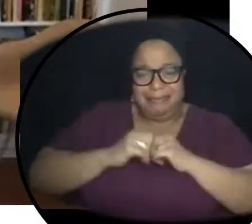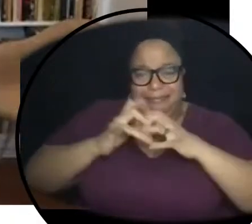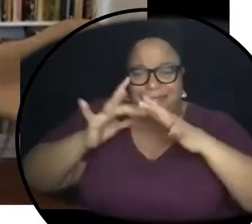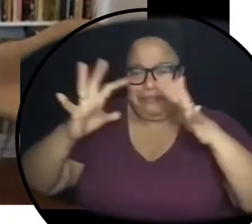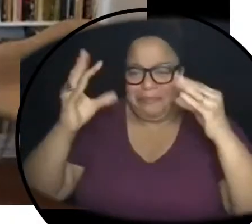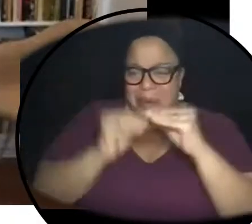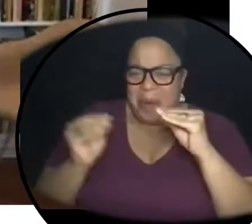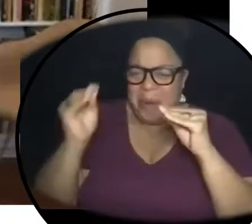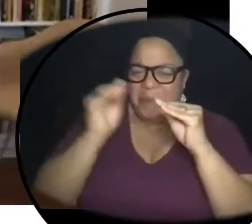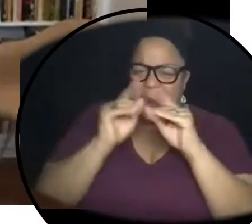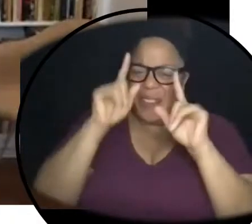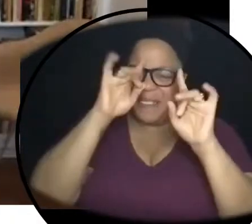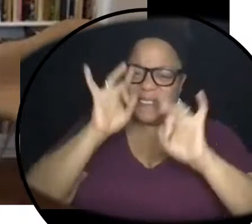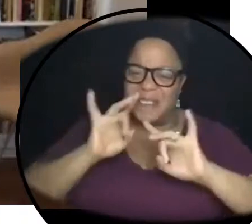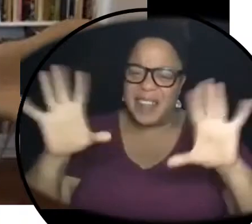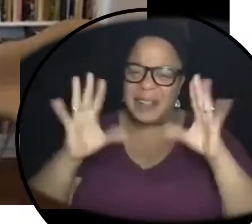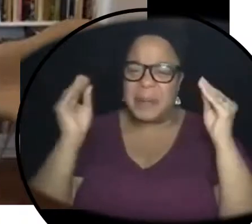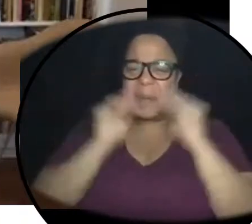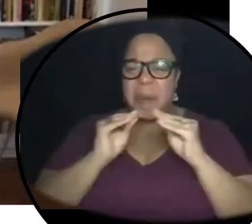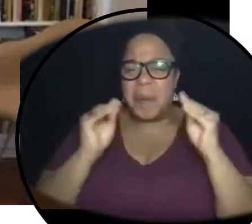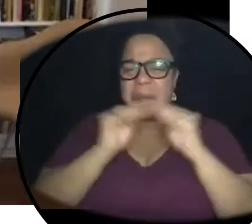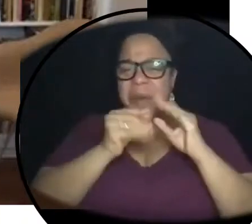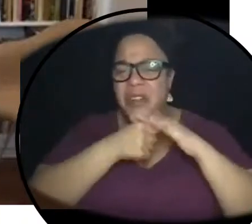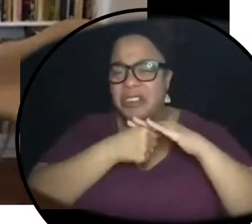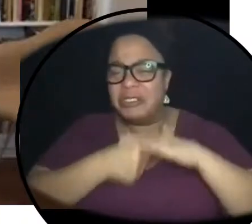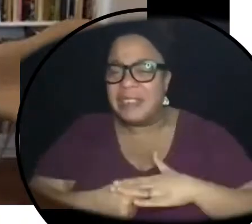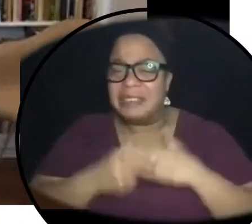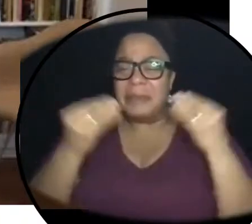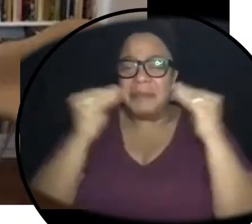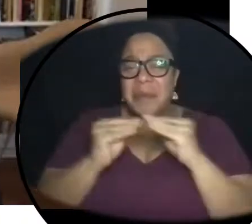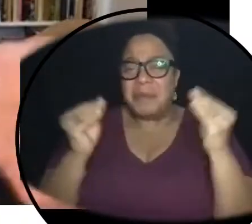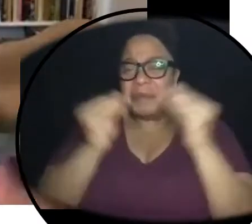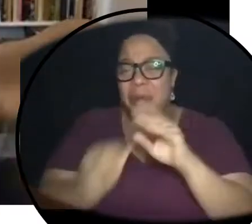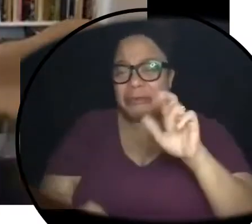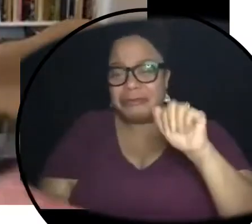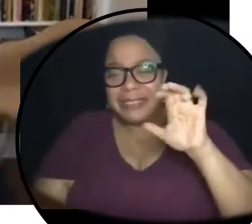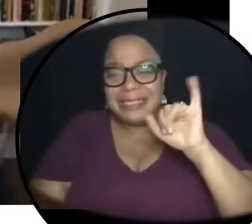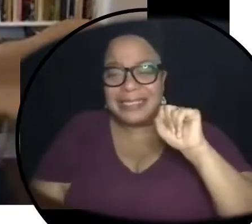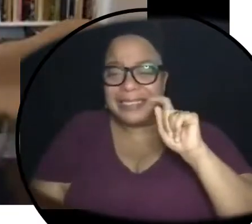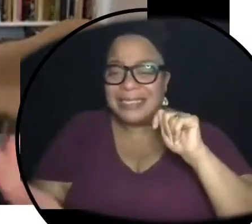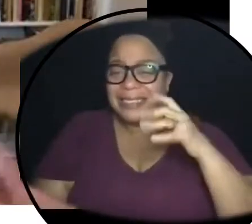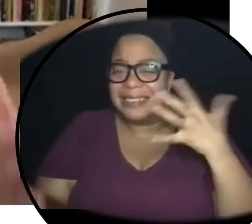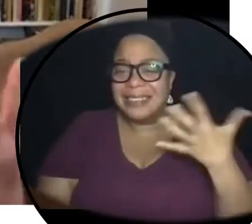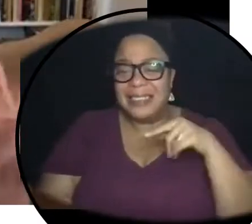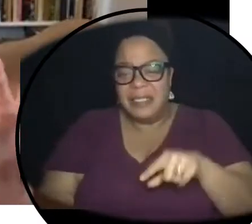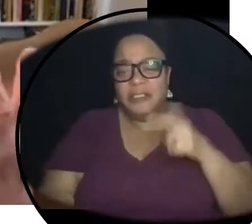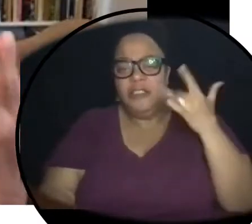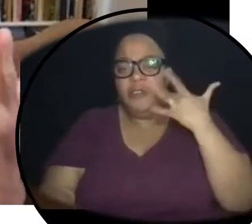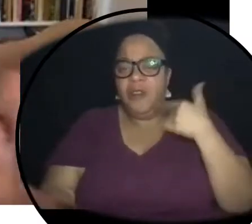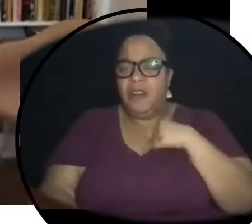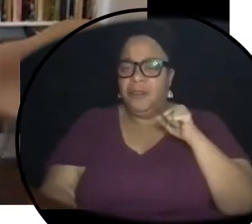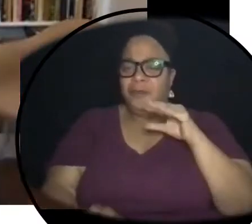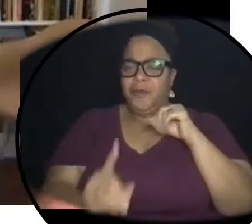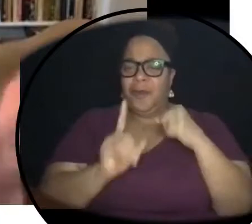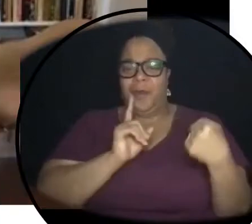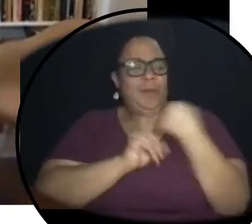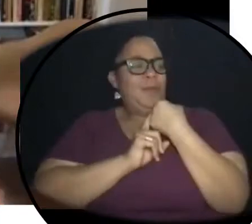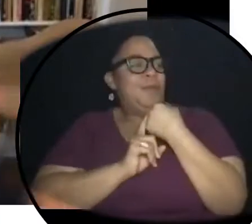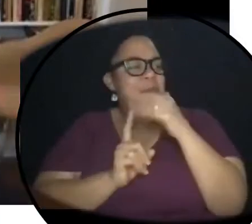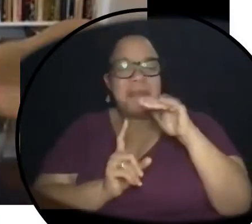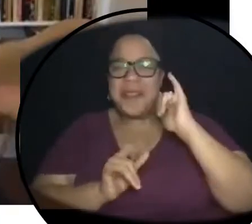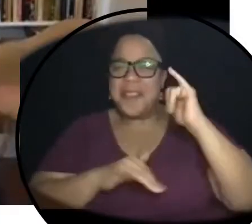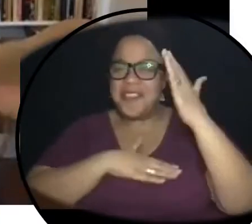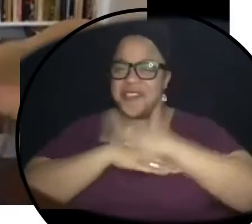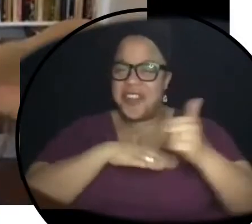etymological meaning of radical is root. And so abolition allows us to get at the root of the problem.